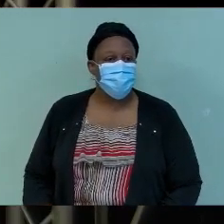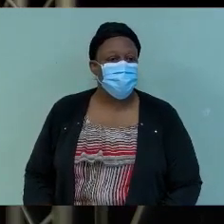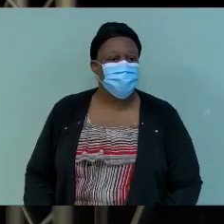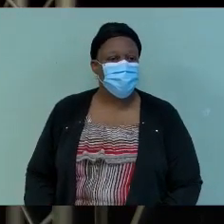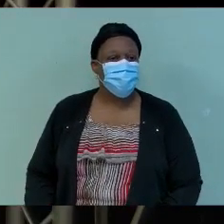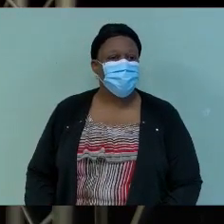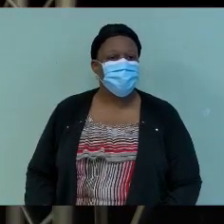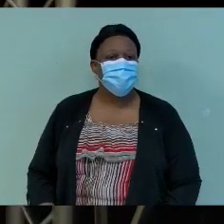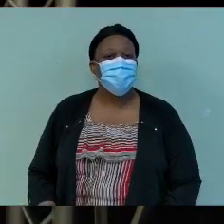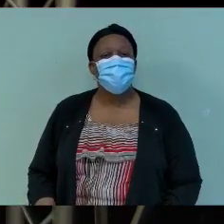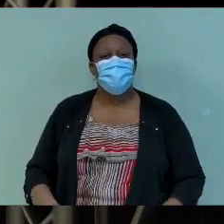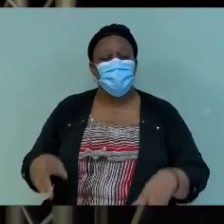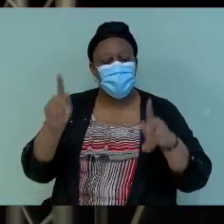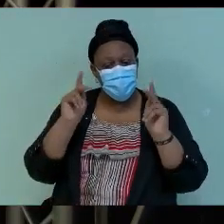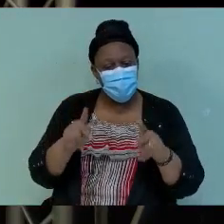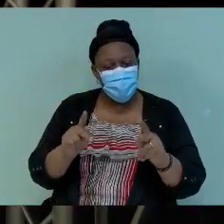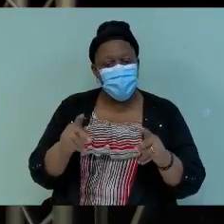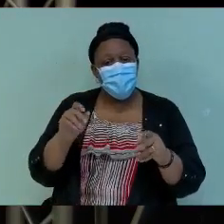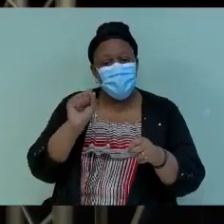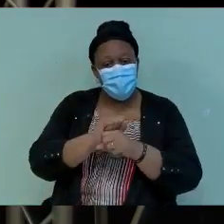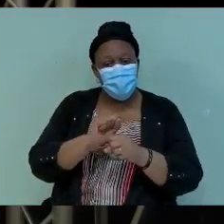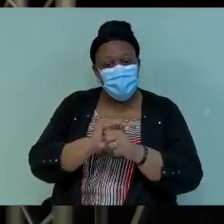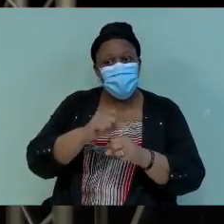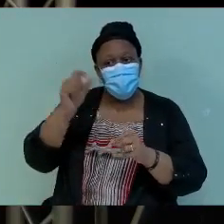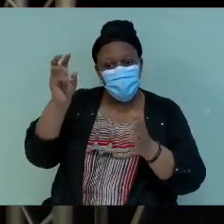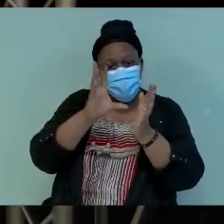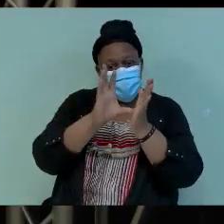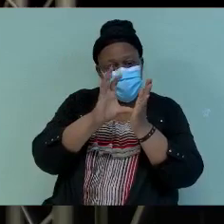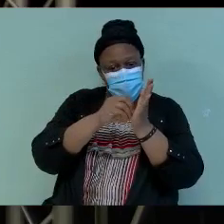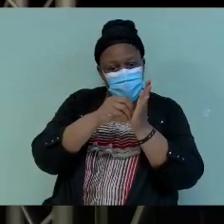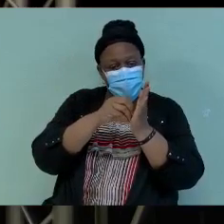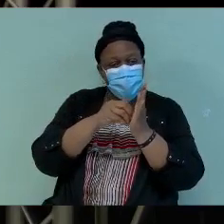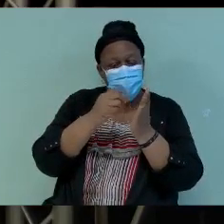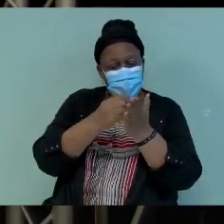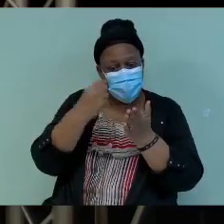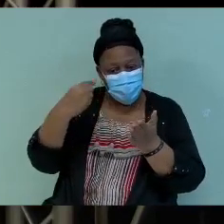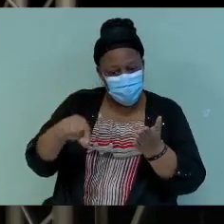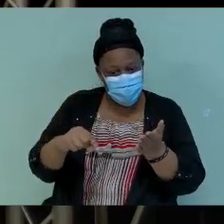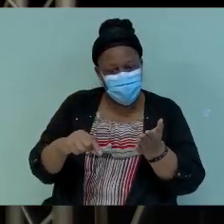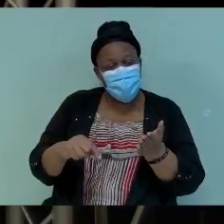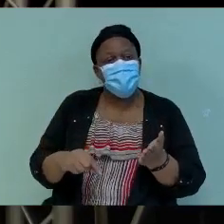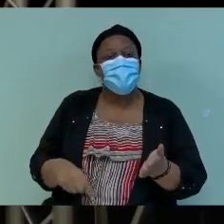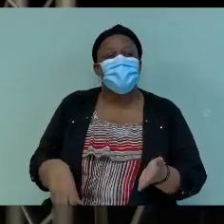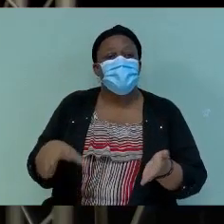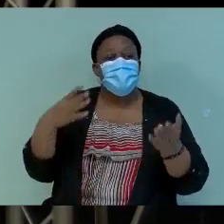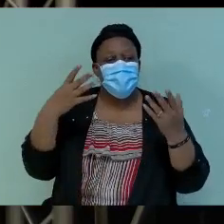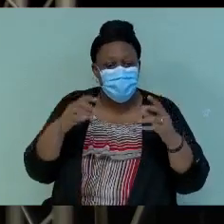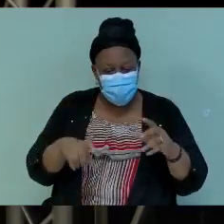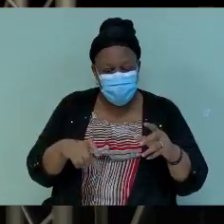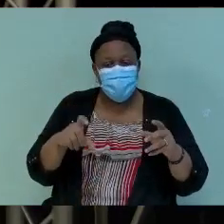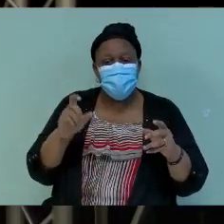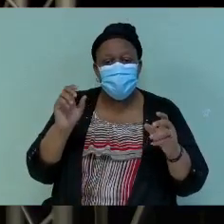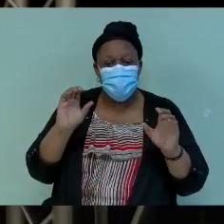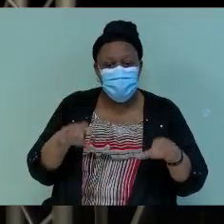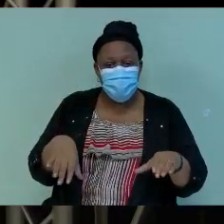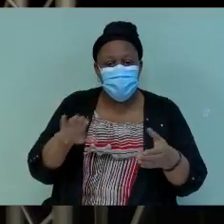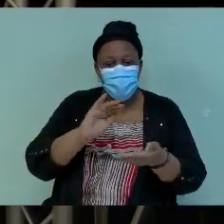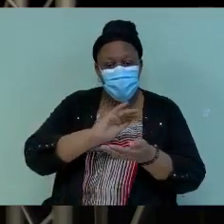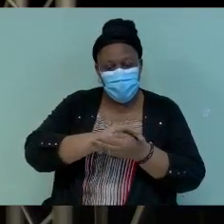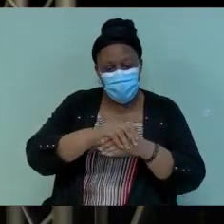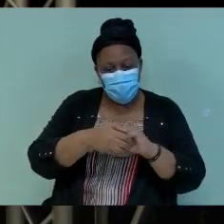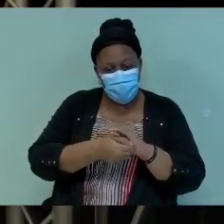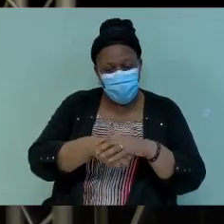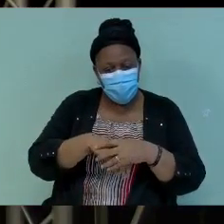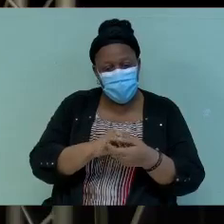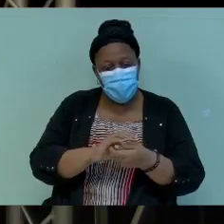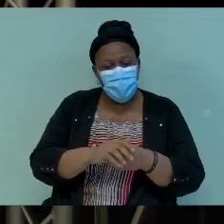our workers or employees on the landfill had the opportunity to numerous times throughout the day to wash